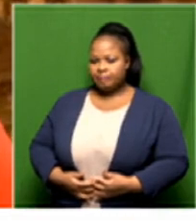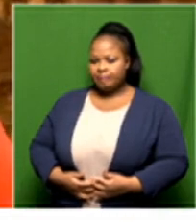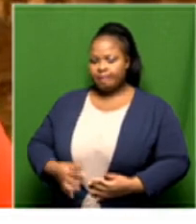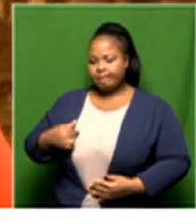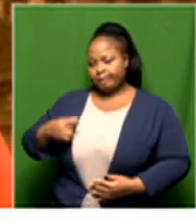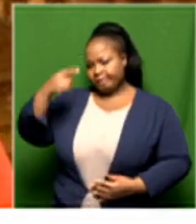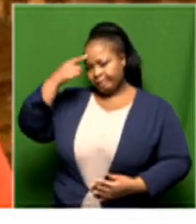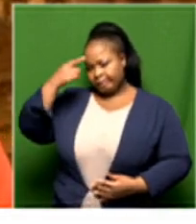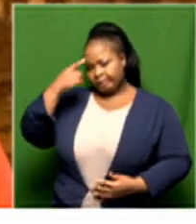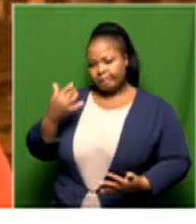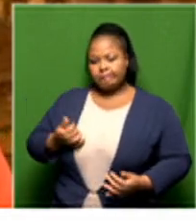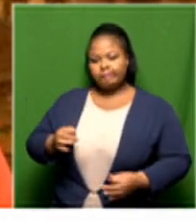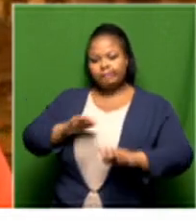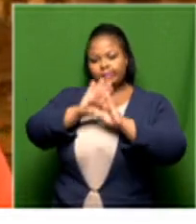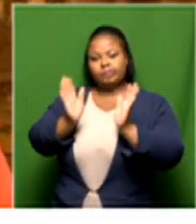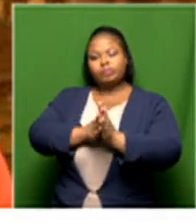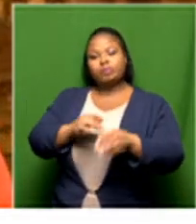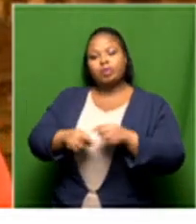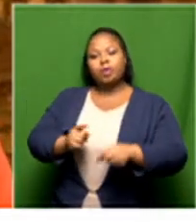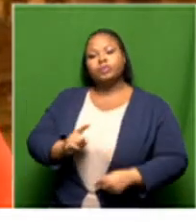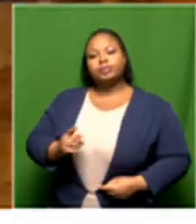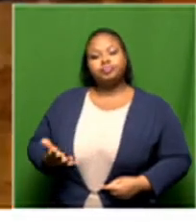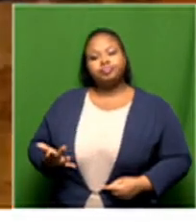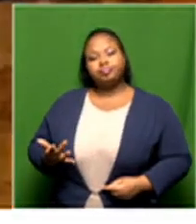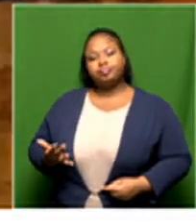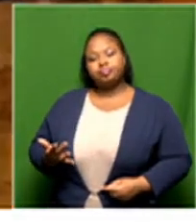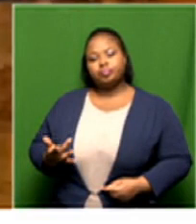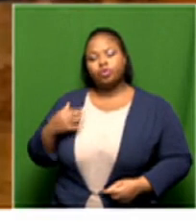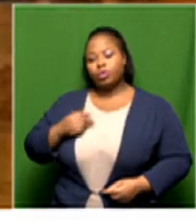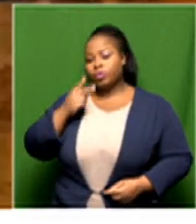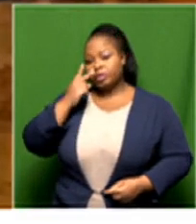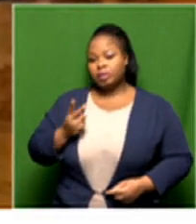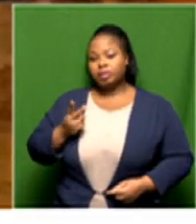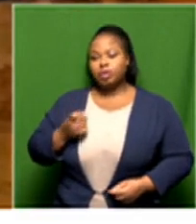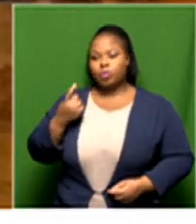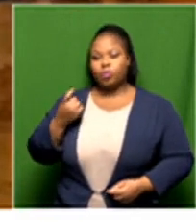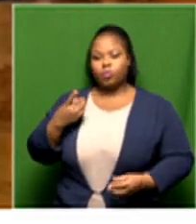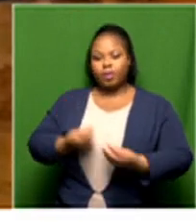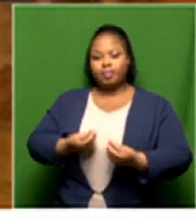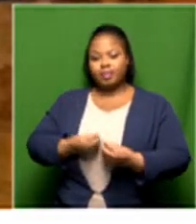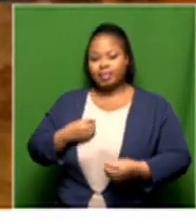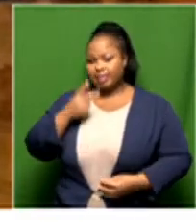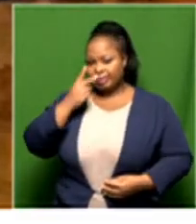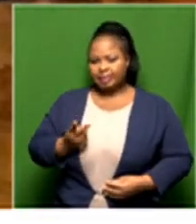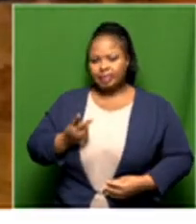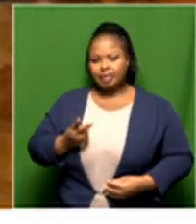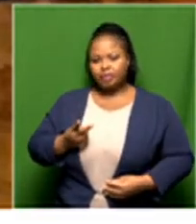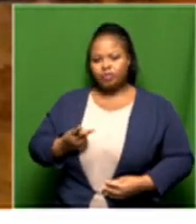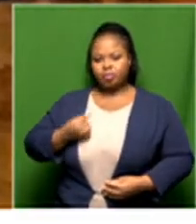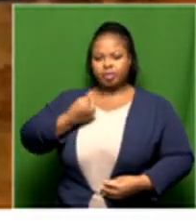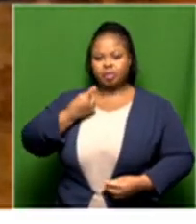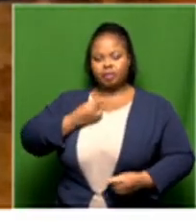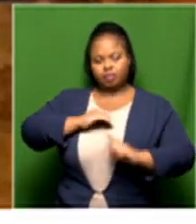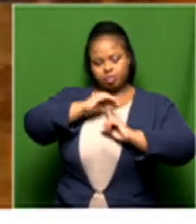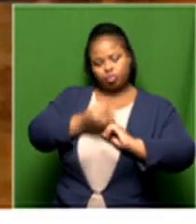the first instance, it's about looking at the biggest factor I'm finding is being able to protect ourselves